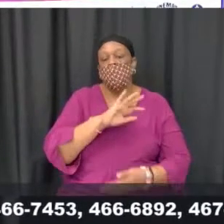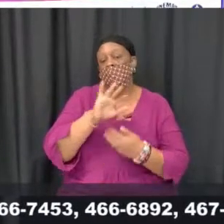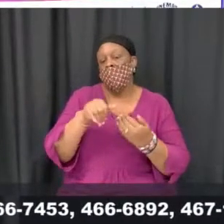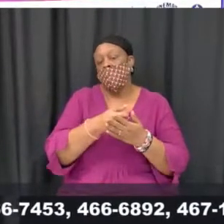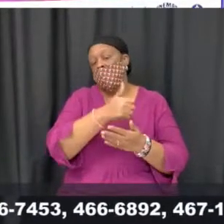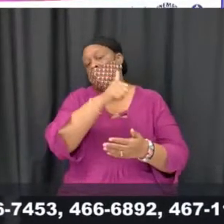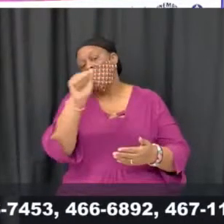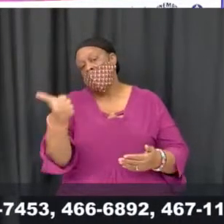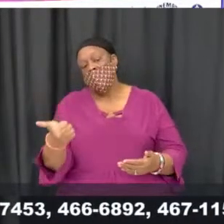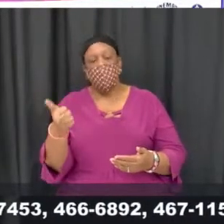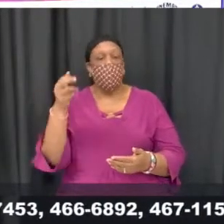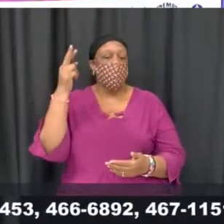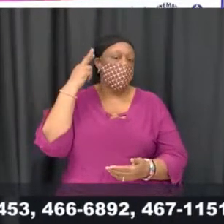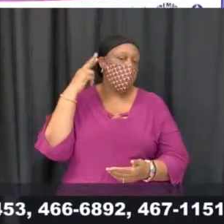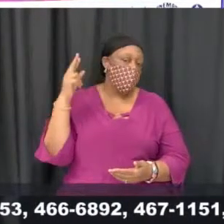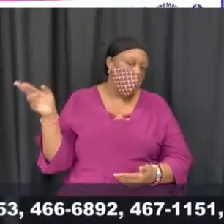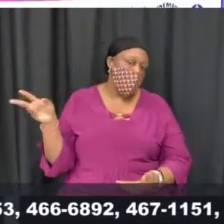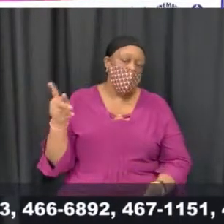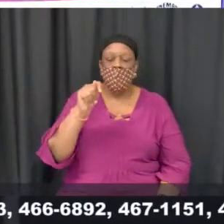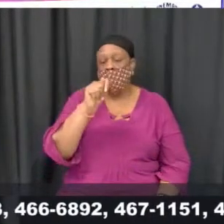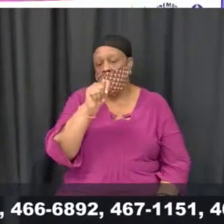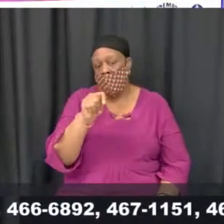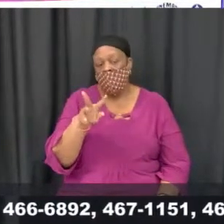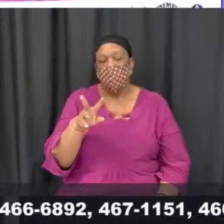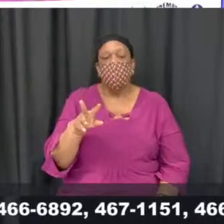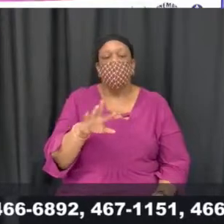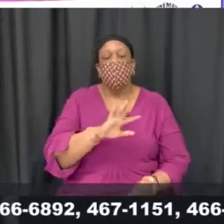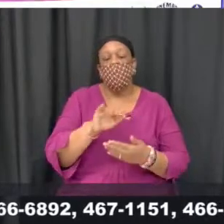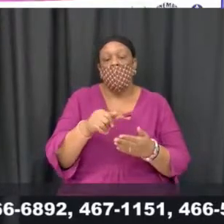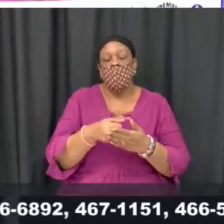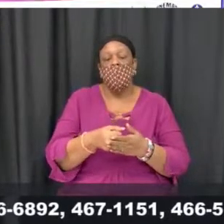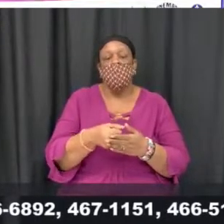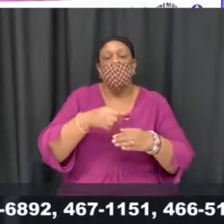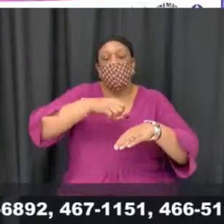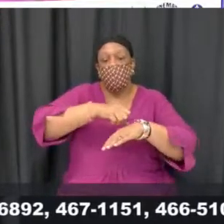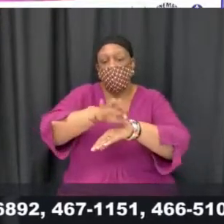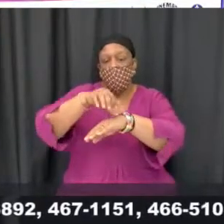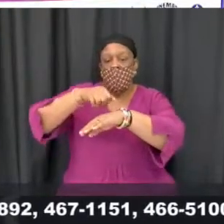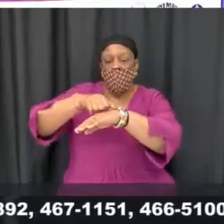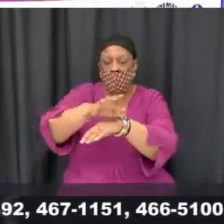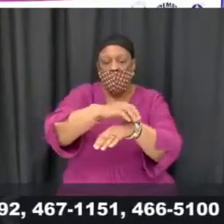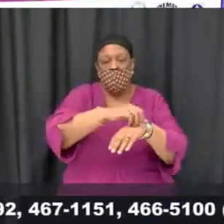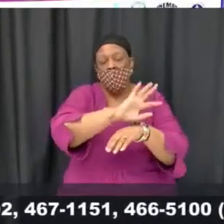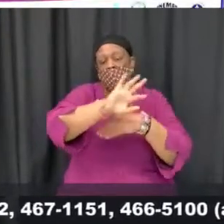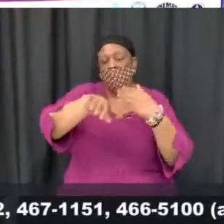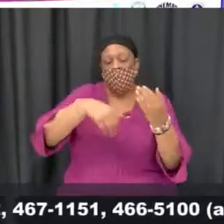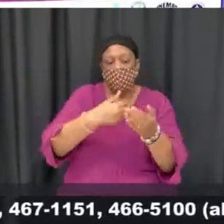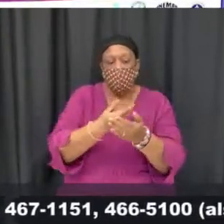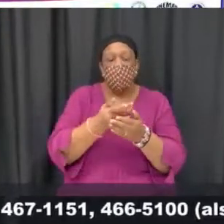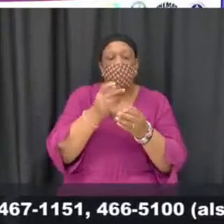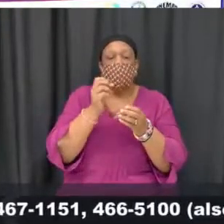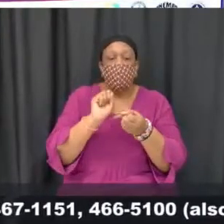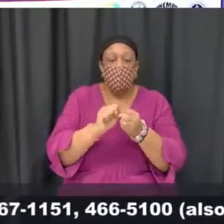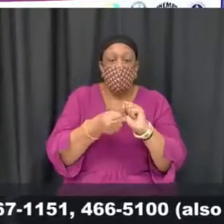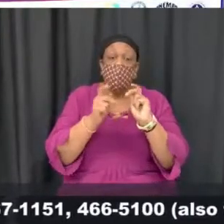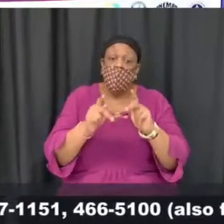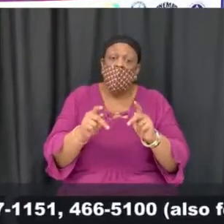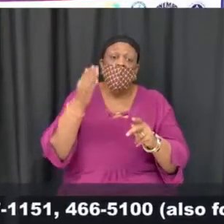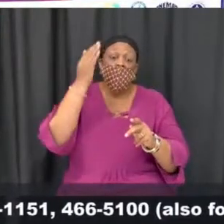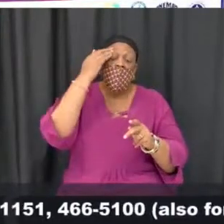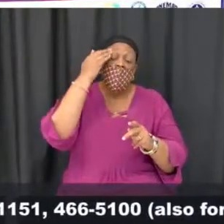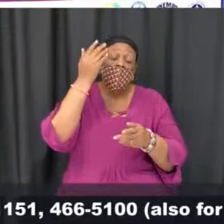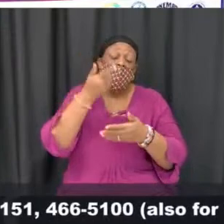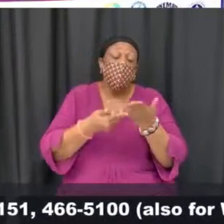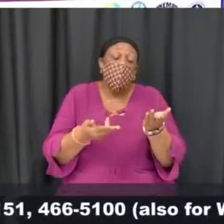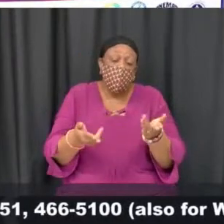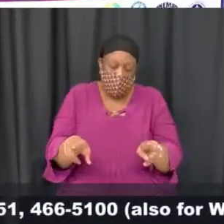with us in the dissemination of information so that the public can be aware of what is happening. That